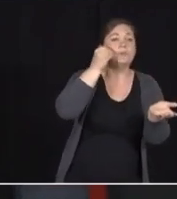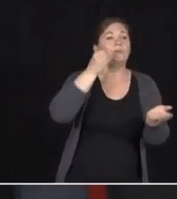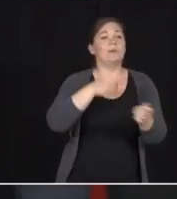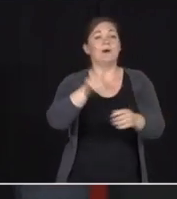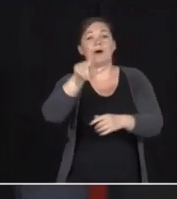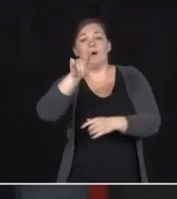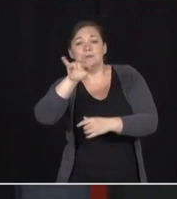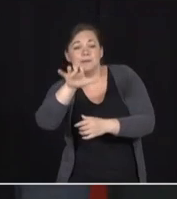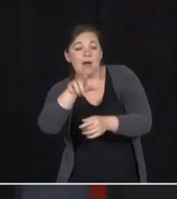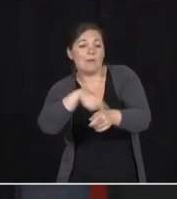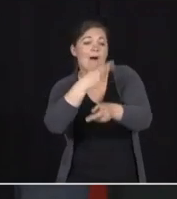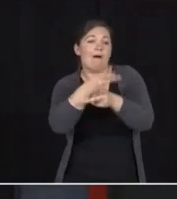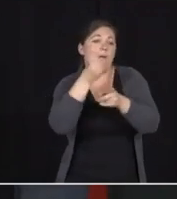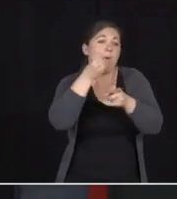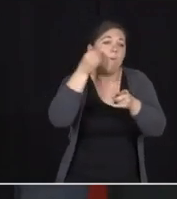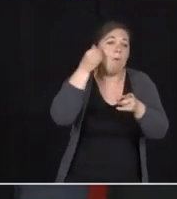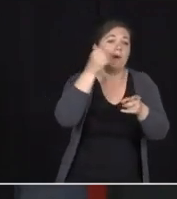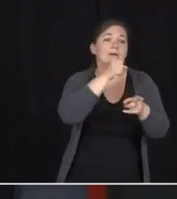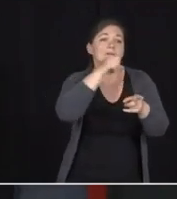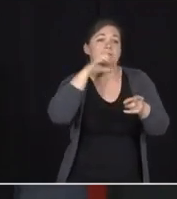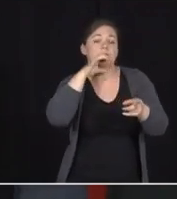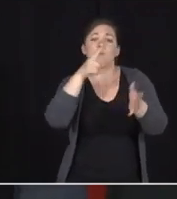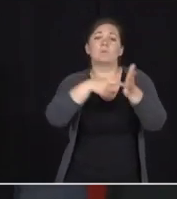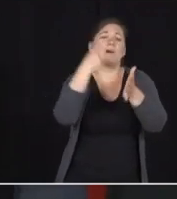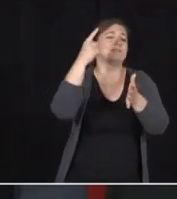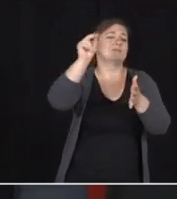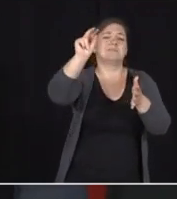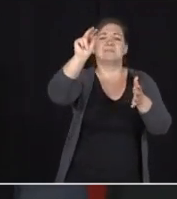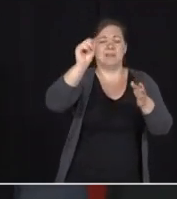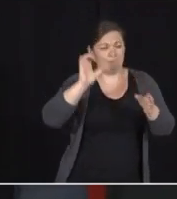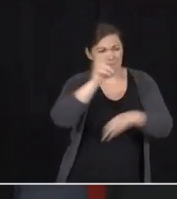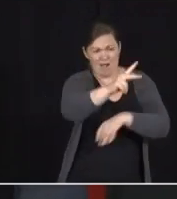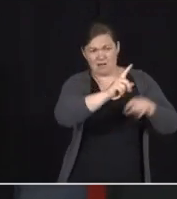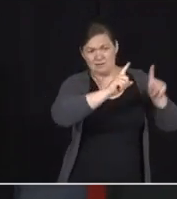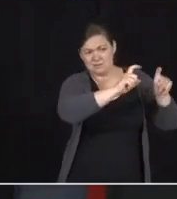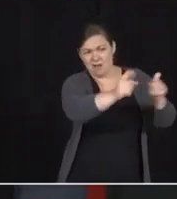process. You have to test them, but then you have to go back and you have to keep testing. Do